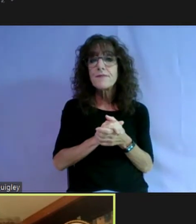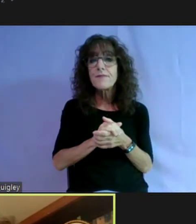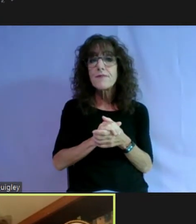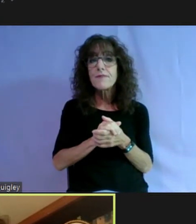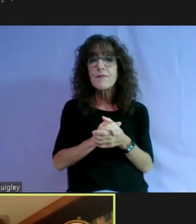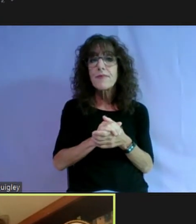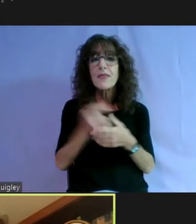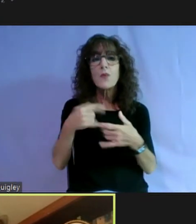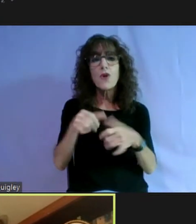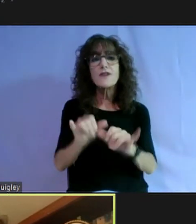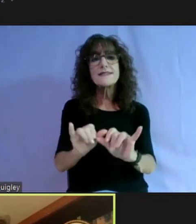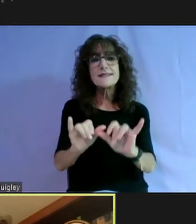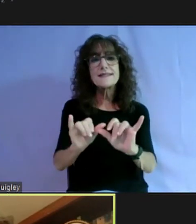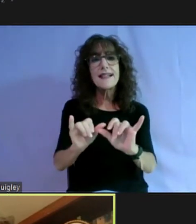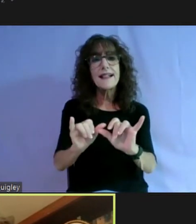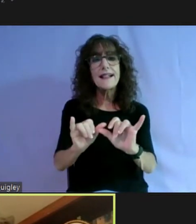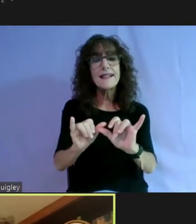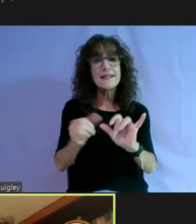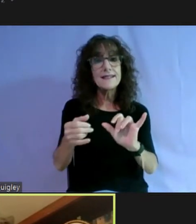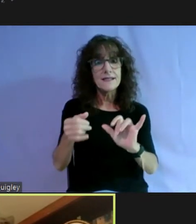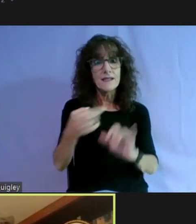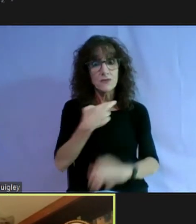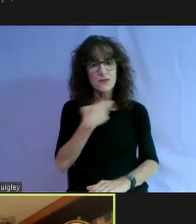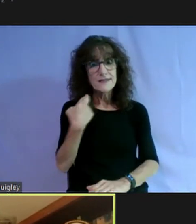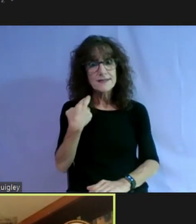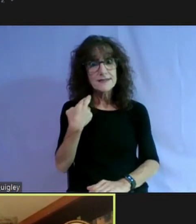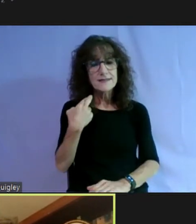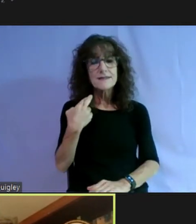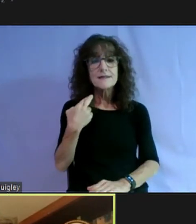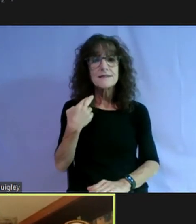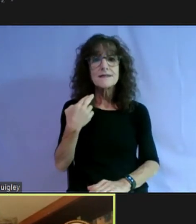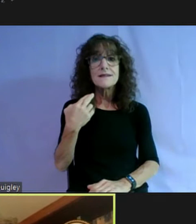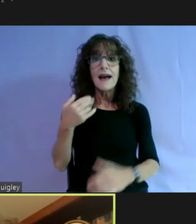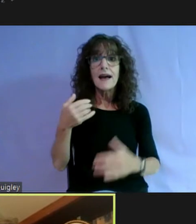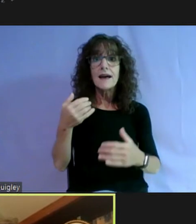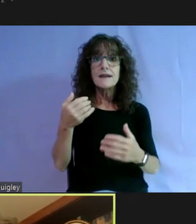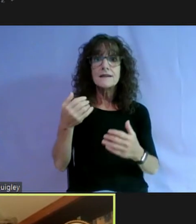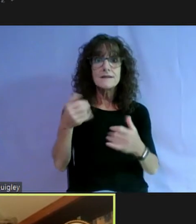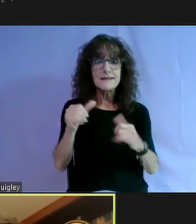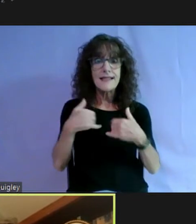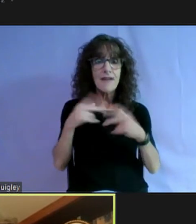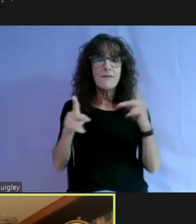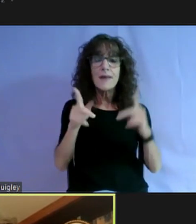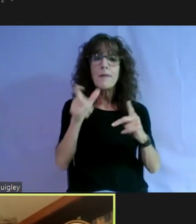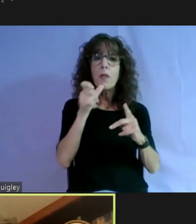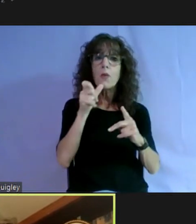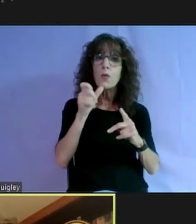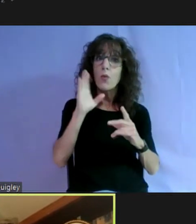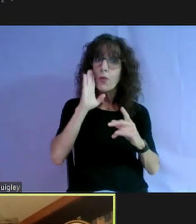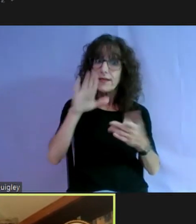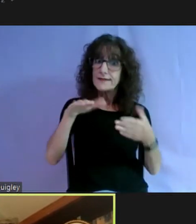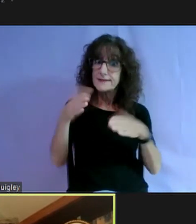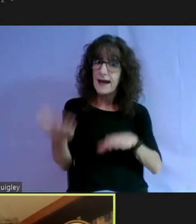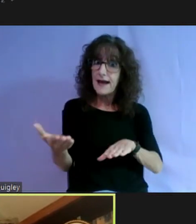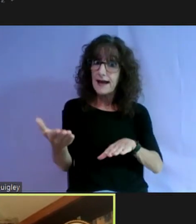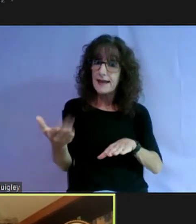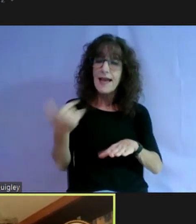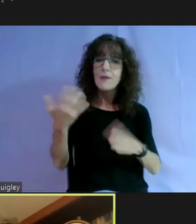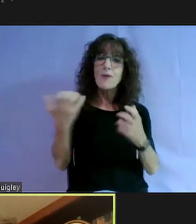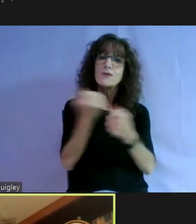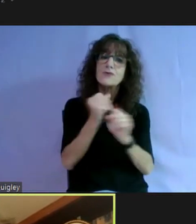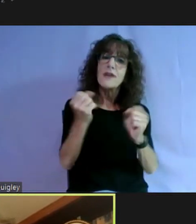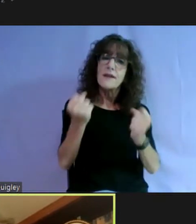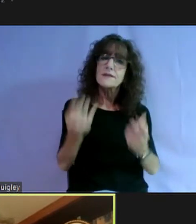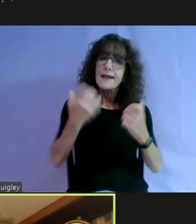We're still at risk, and we still have people who are likely to die of this, and we want to save as many lives as we